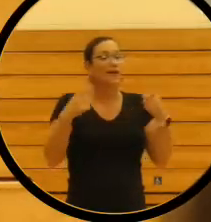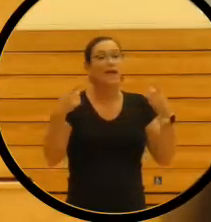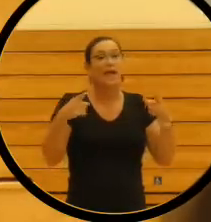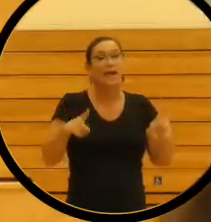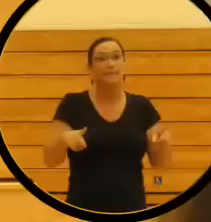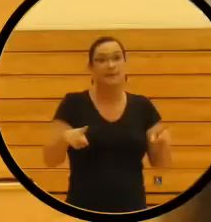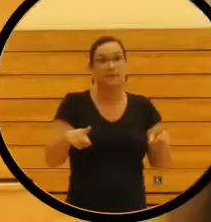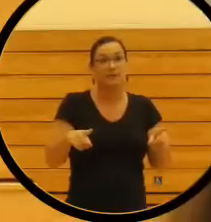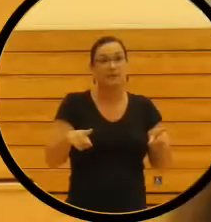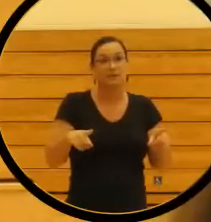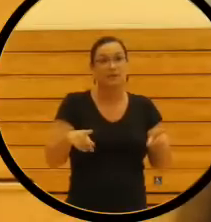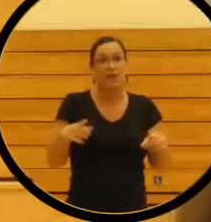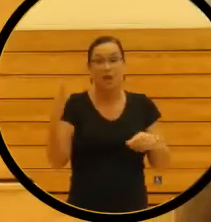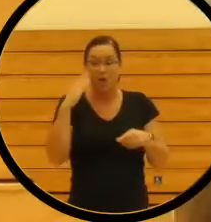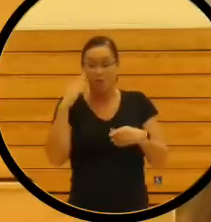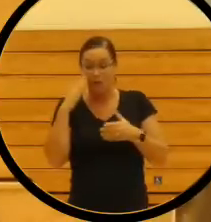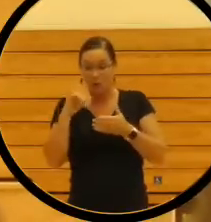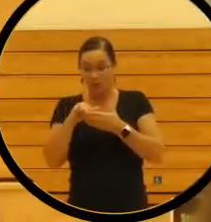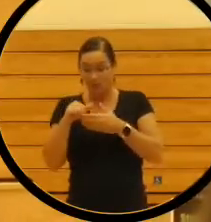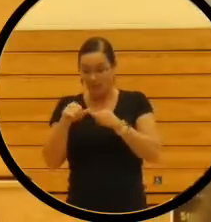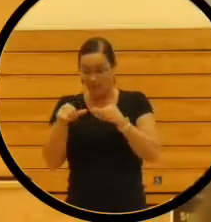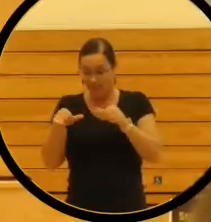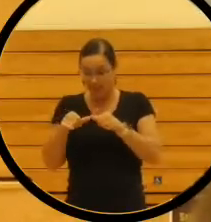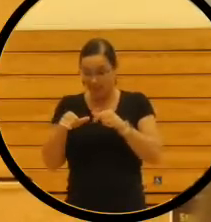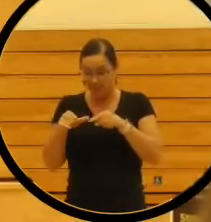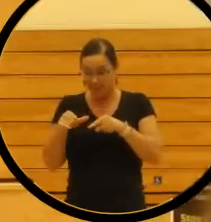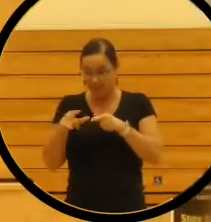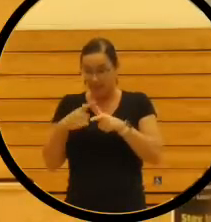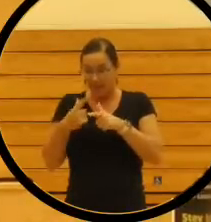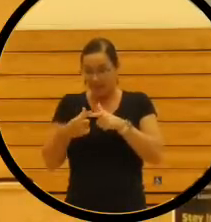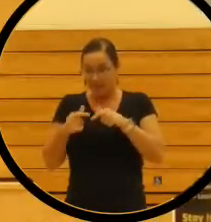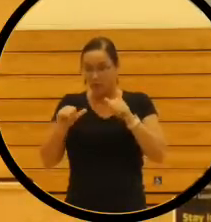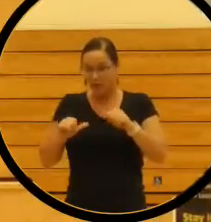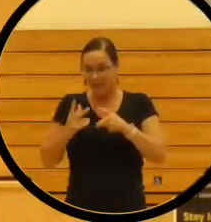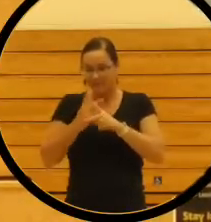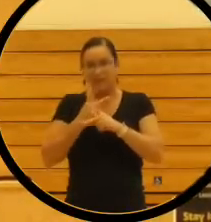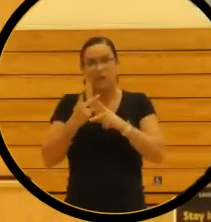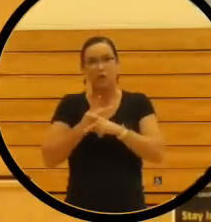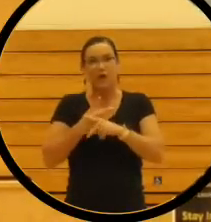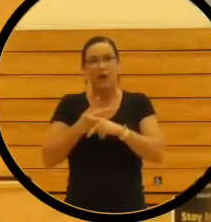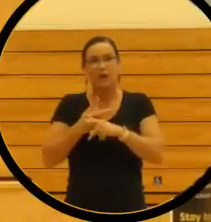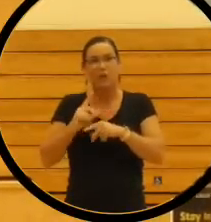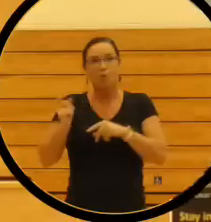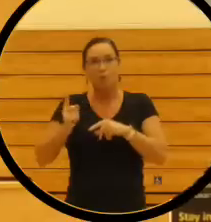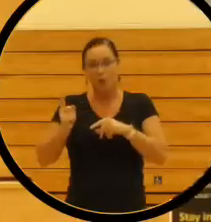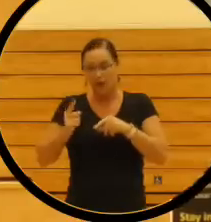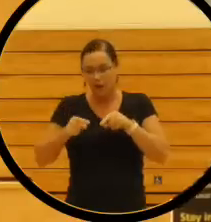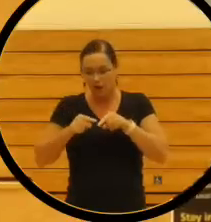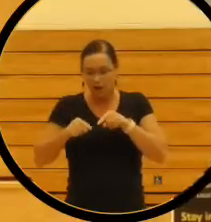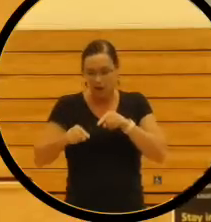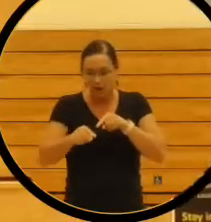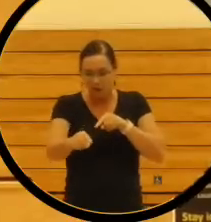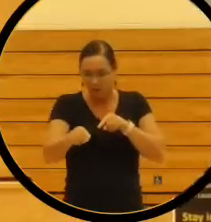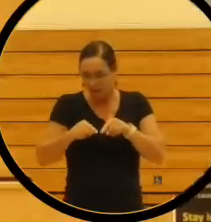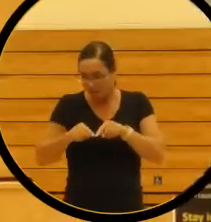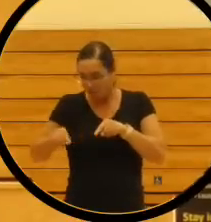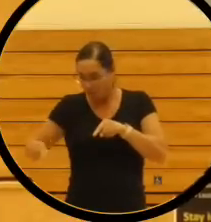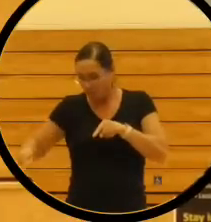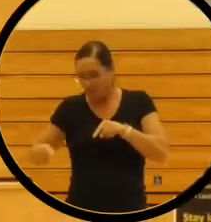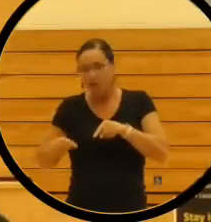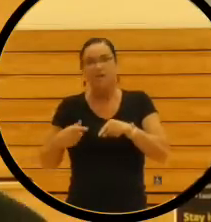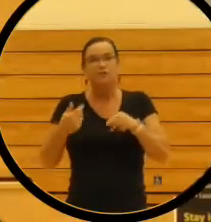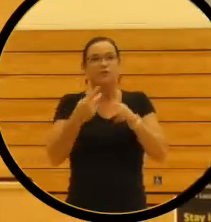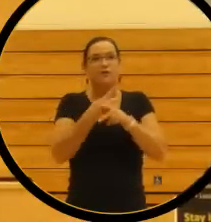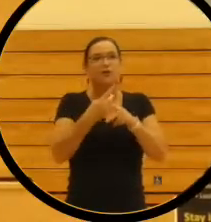occurs and we know that location, then we can simulate a lava flow and run models from that point